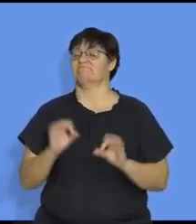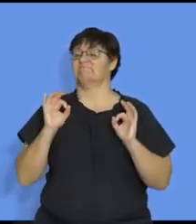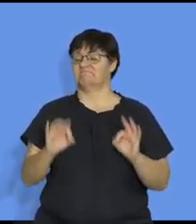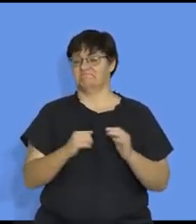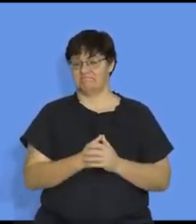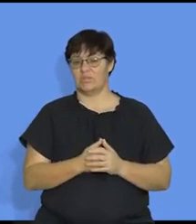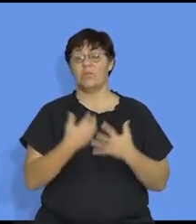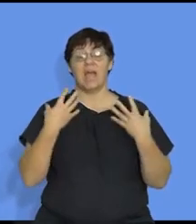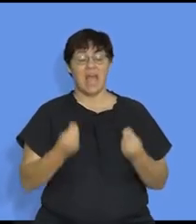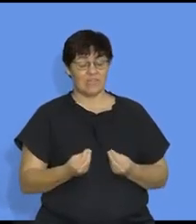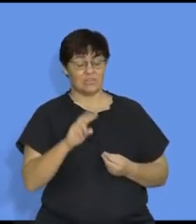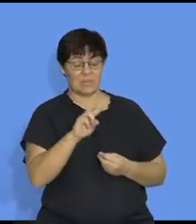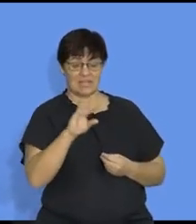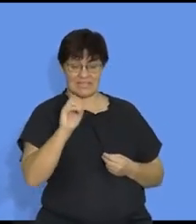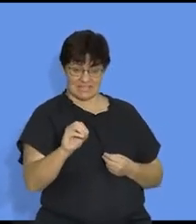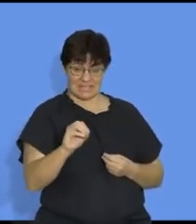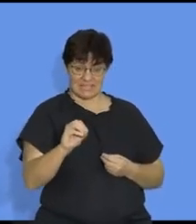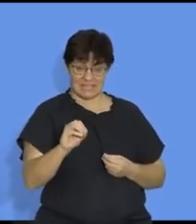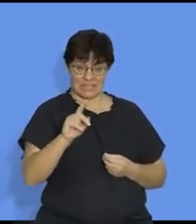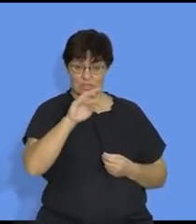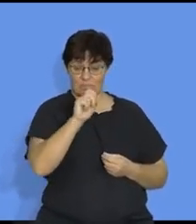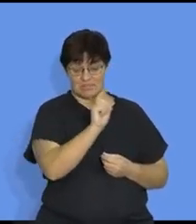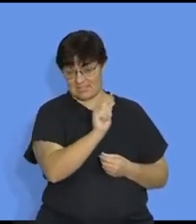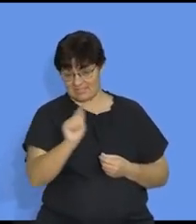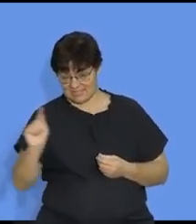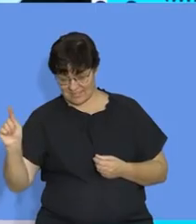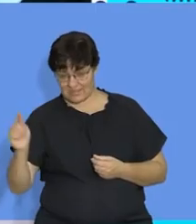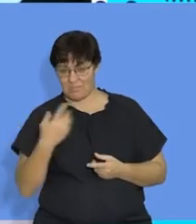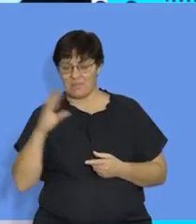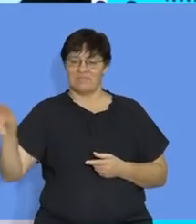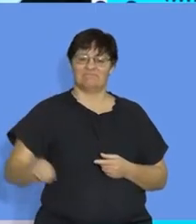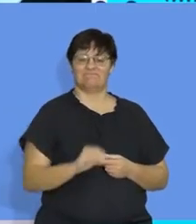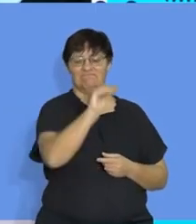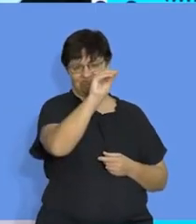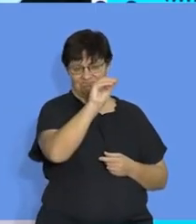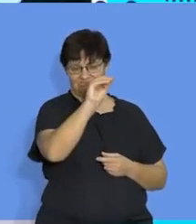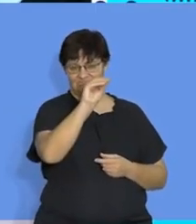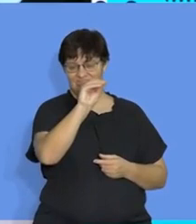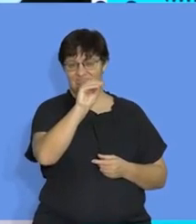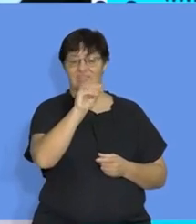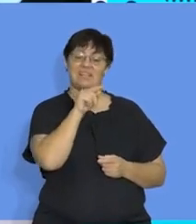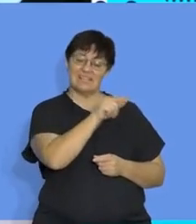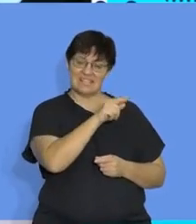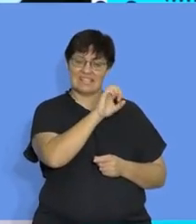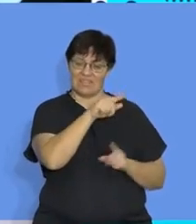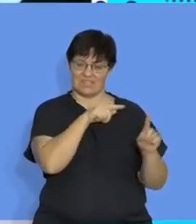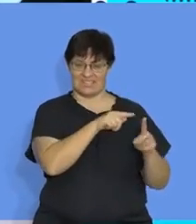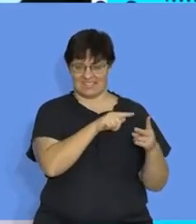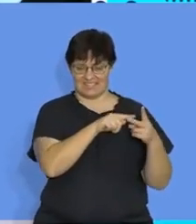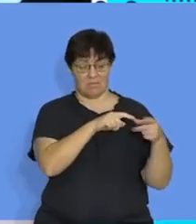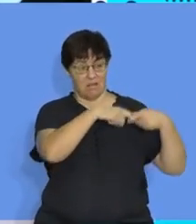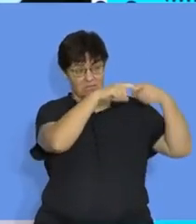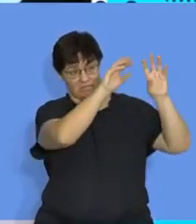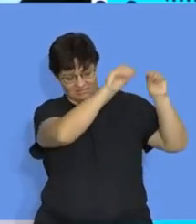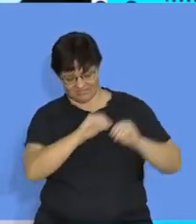Great, guys. So now that we have that there are 20 terms in this sequence, I can substitute into the arithmetic series form in